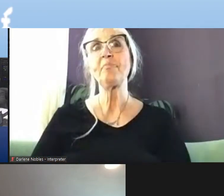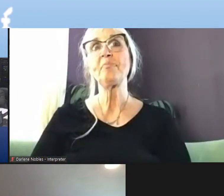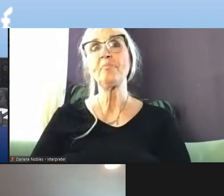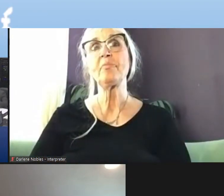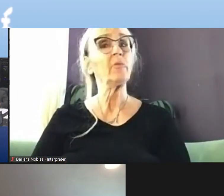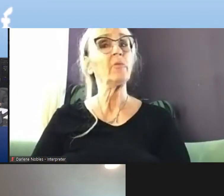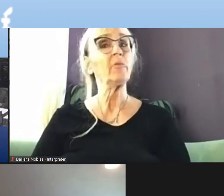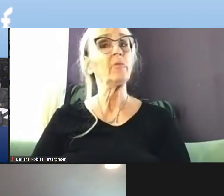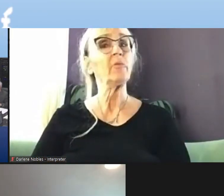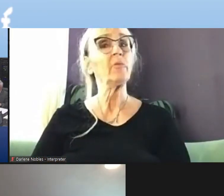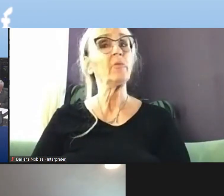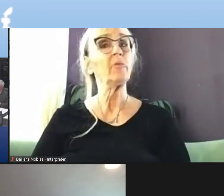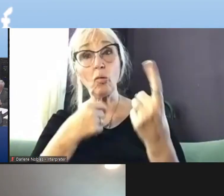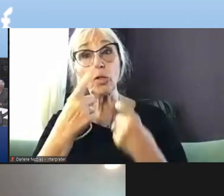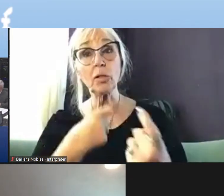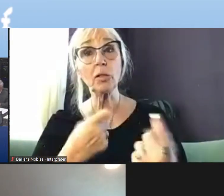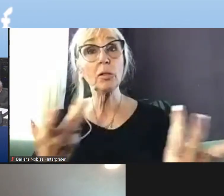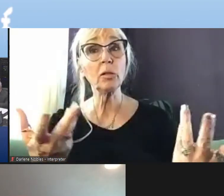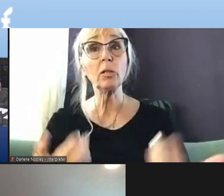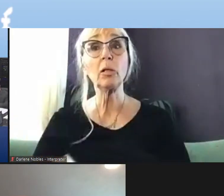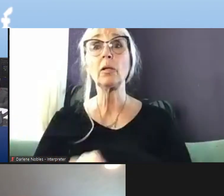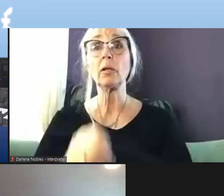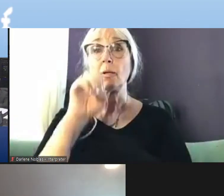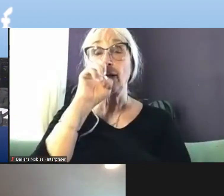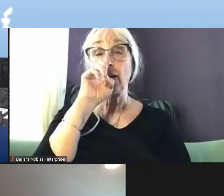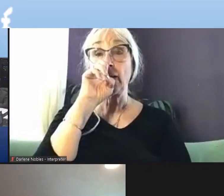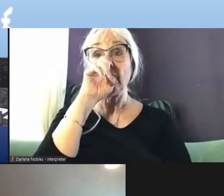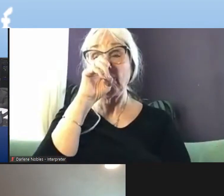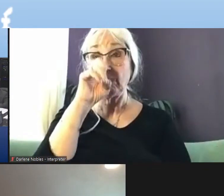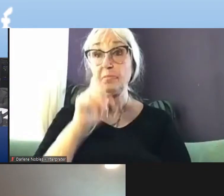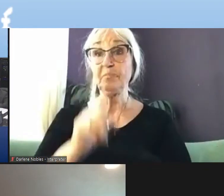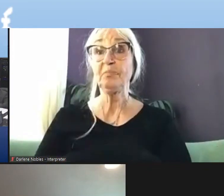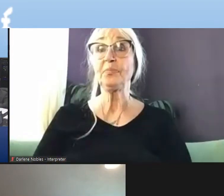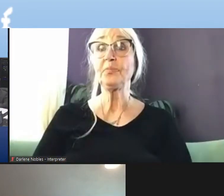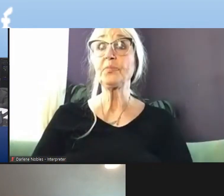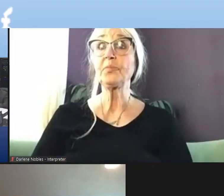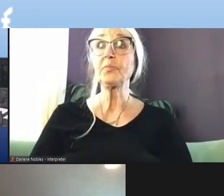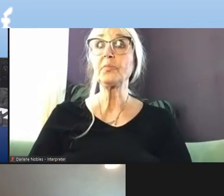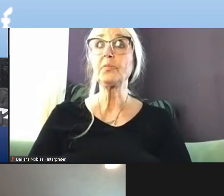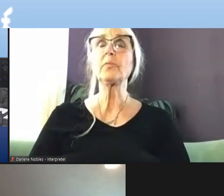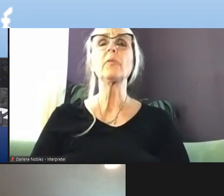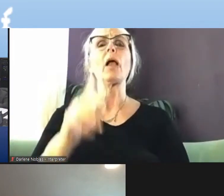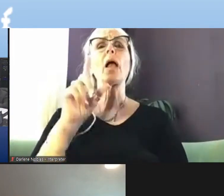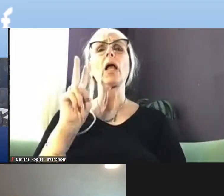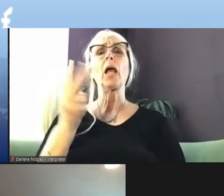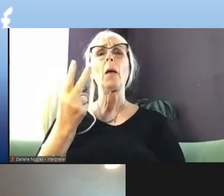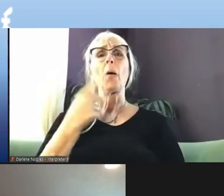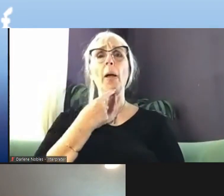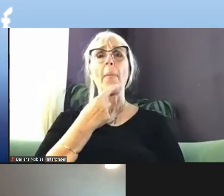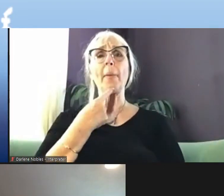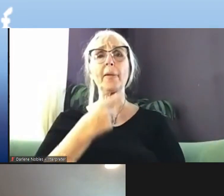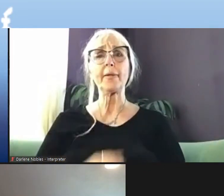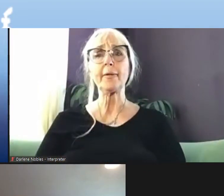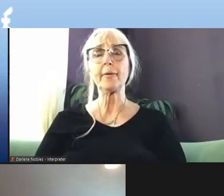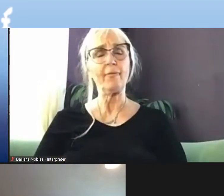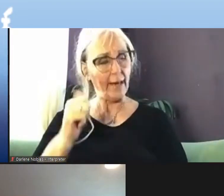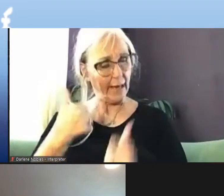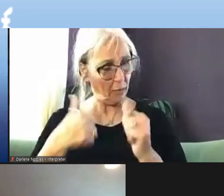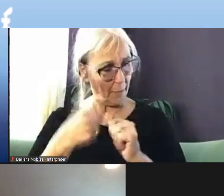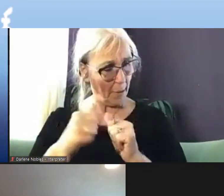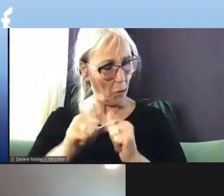Any questions? Any questions anyone have? Couple of comments, if I can remember them all.